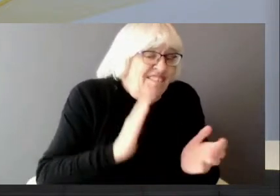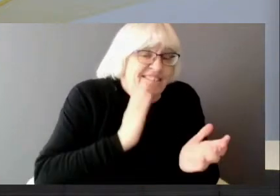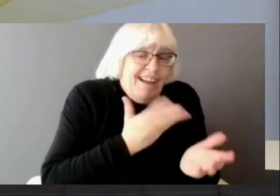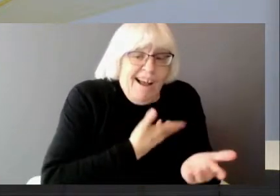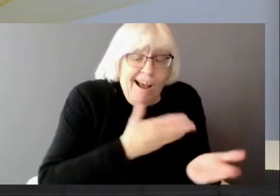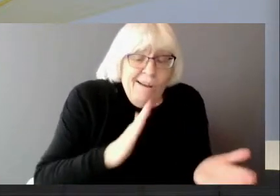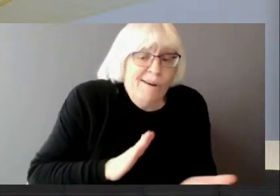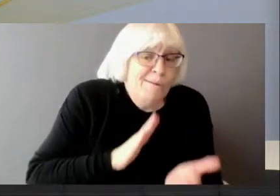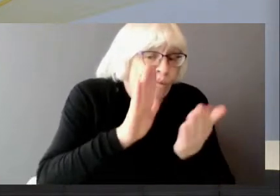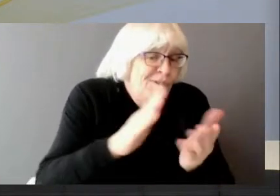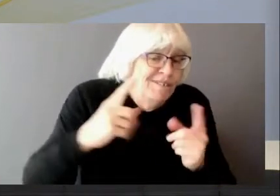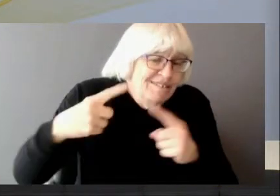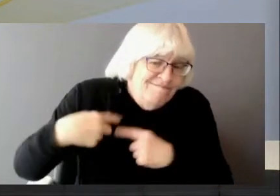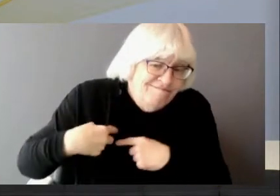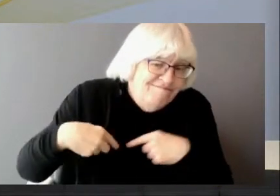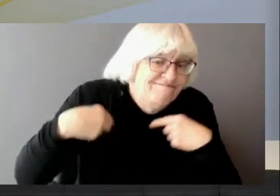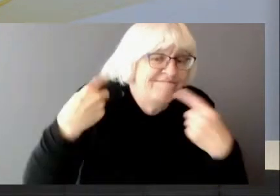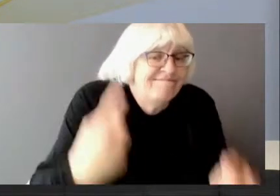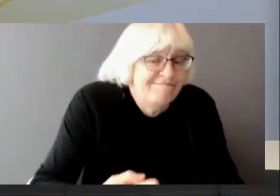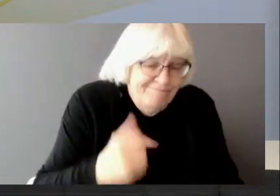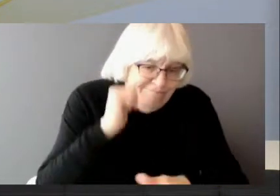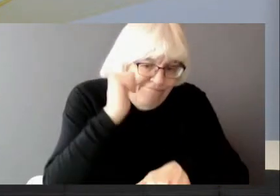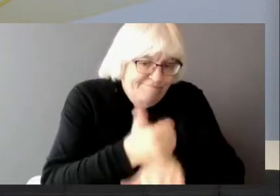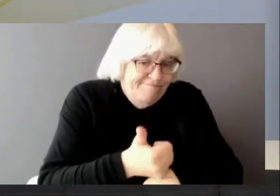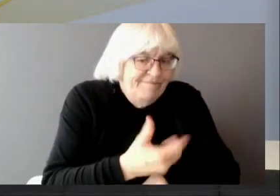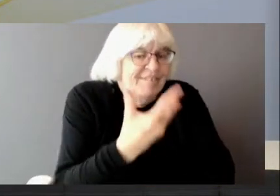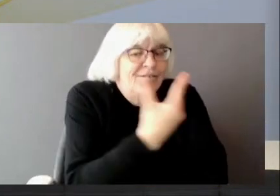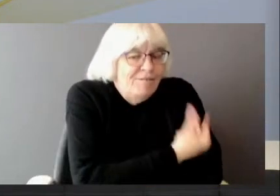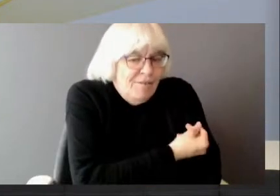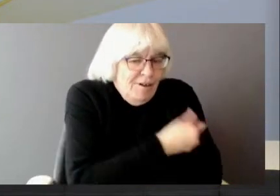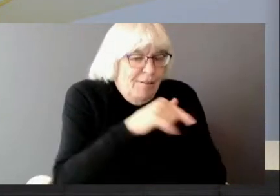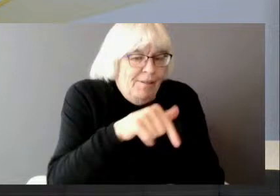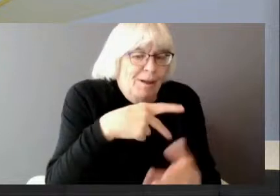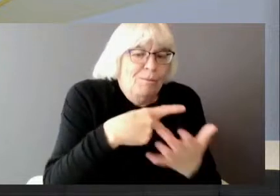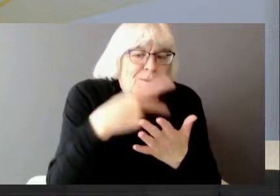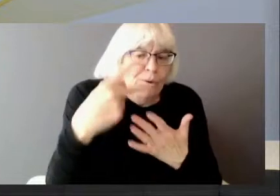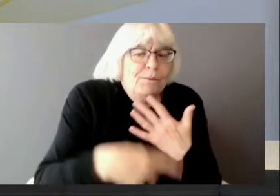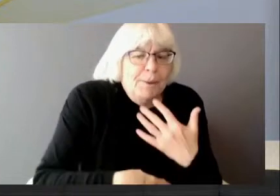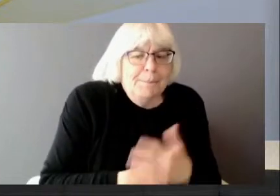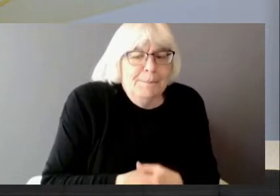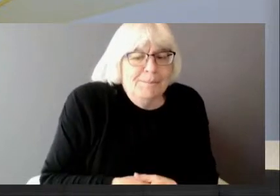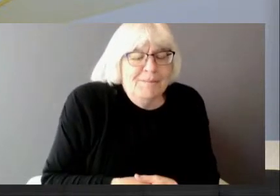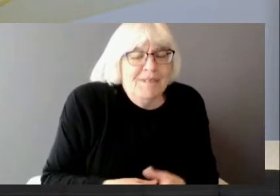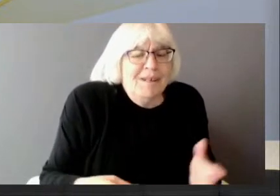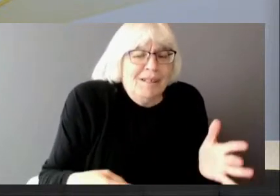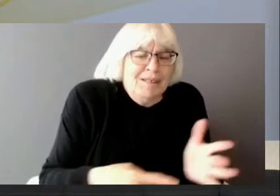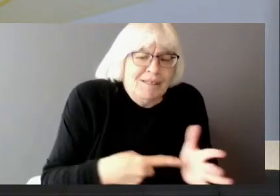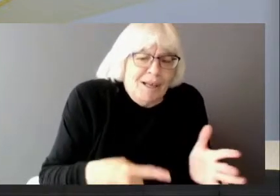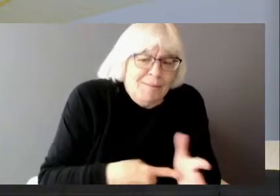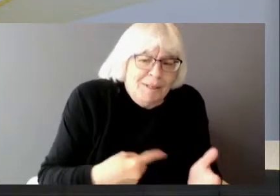started. And so sometimes I have to even remind myself that,